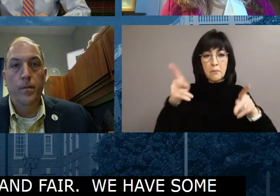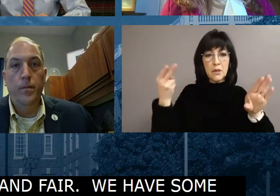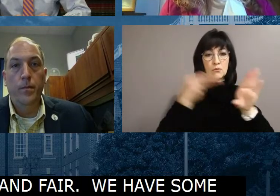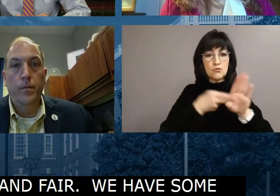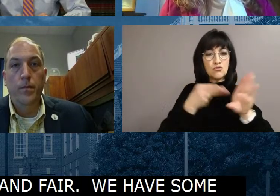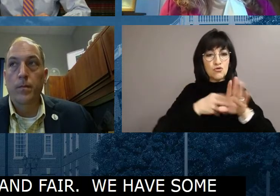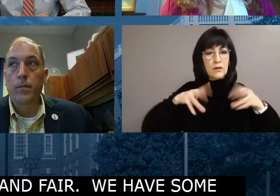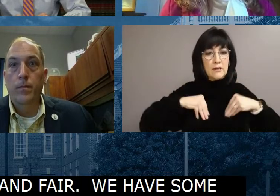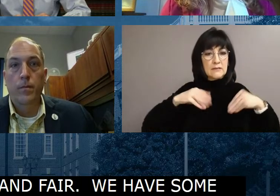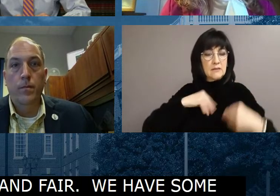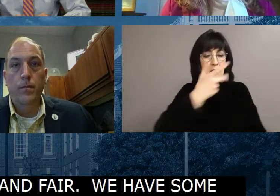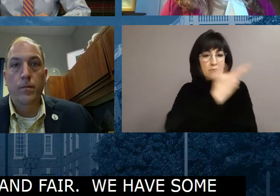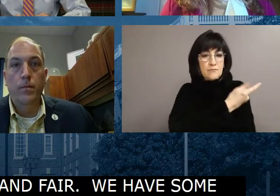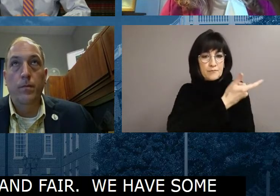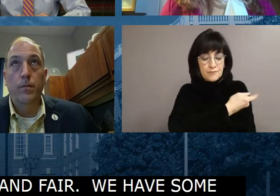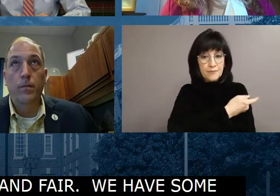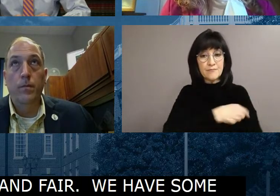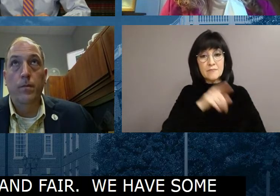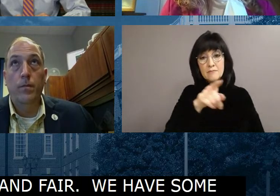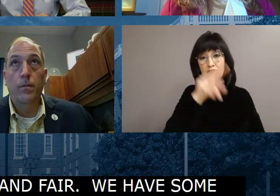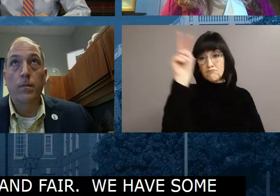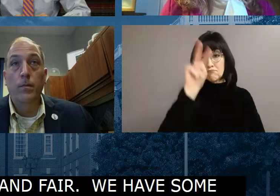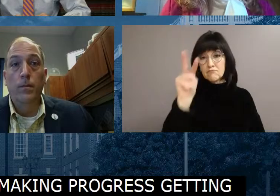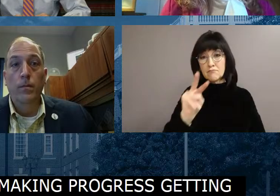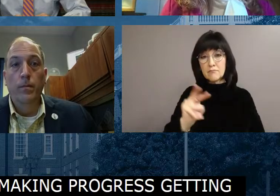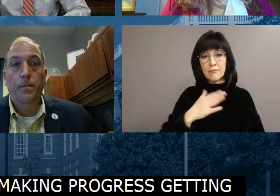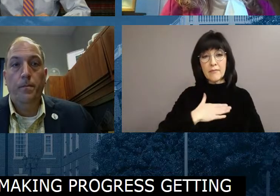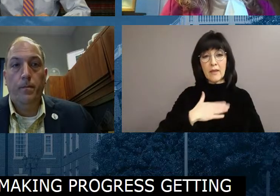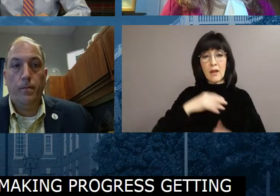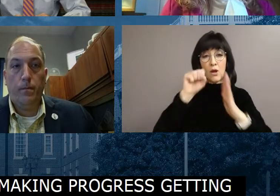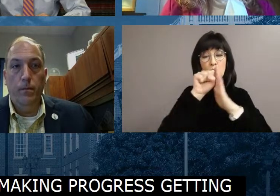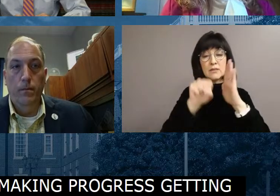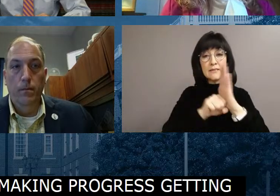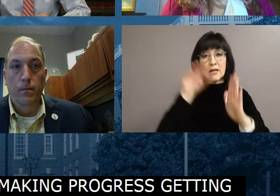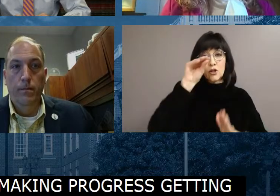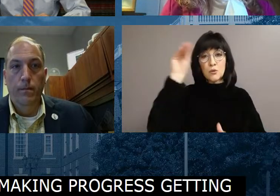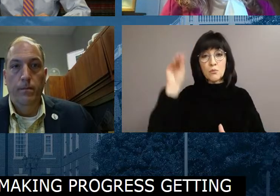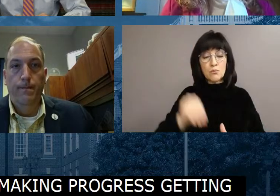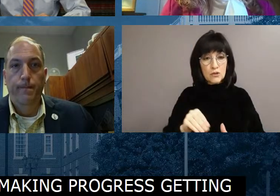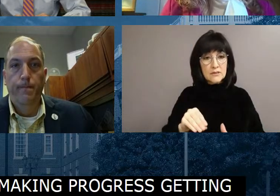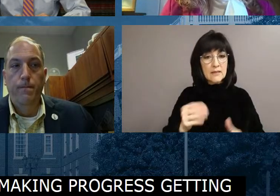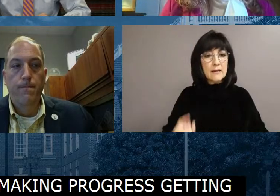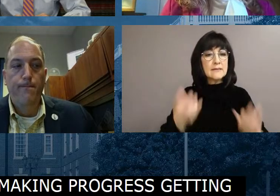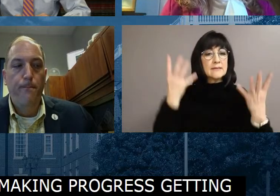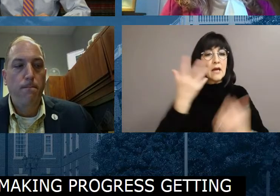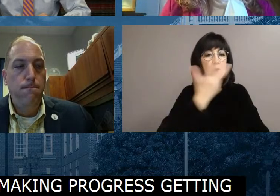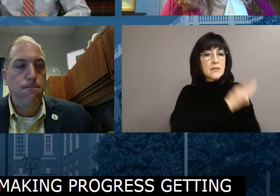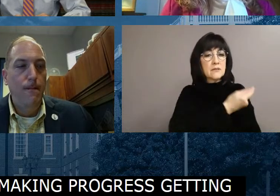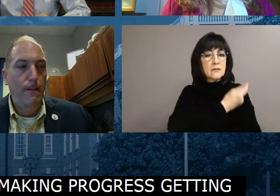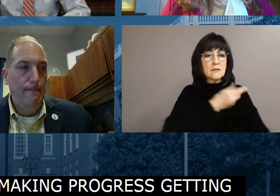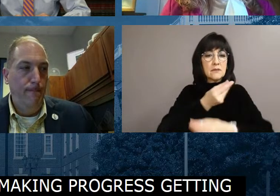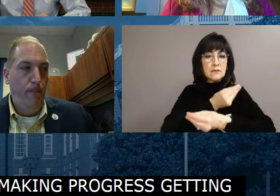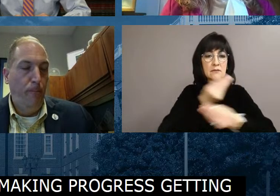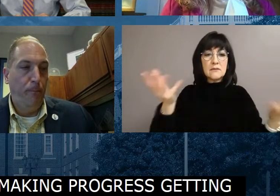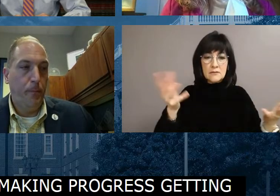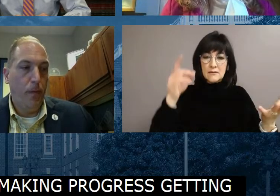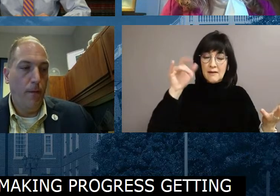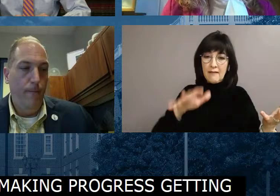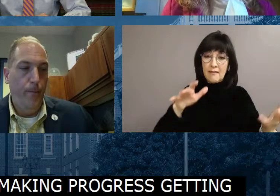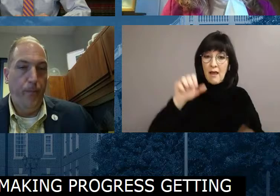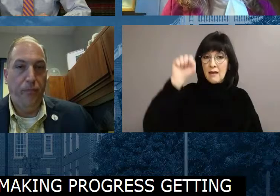by county, the percentage of vaccines being delivered in Sussex County is kind of leading the way,